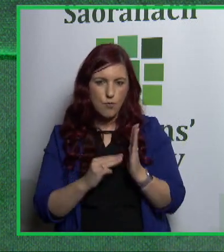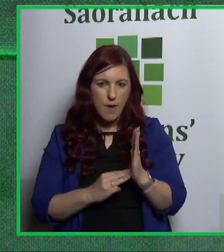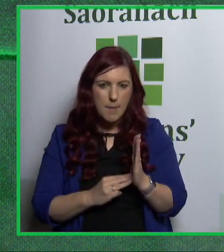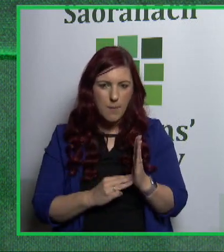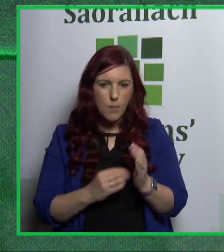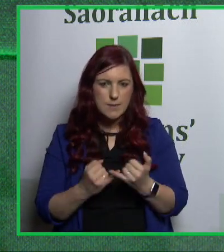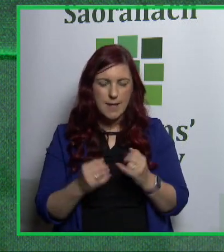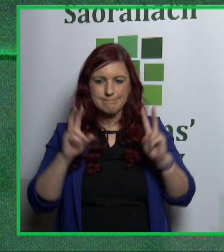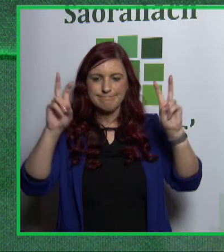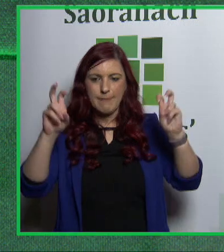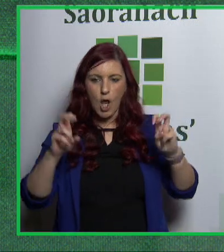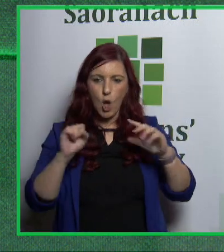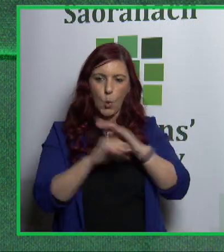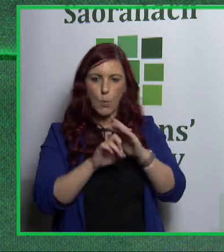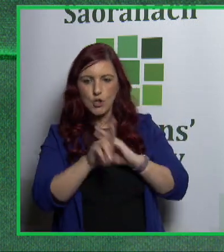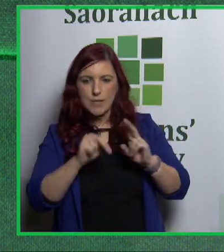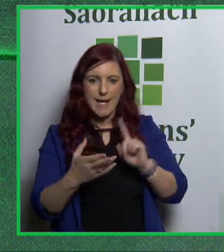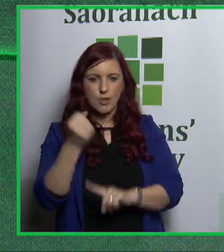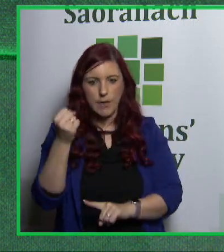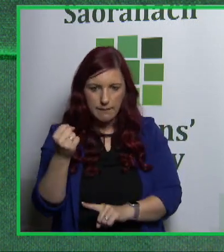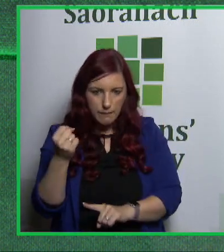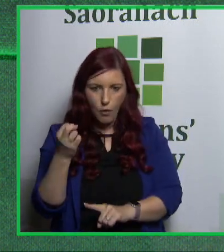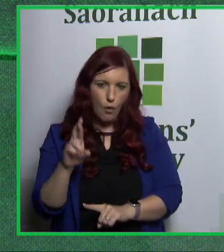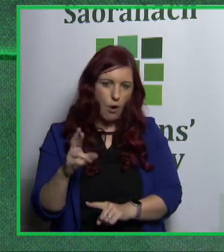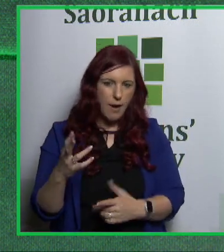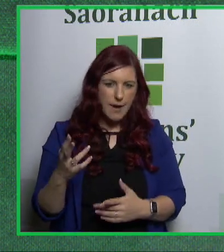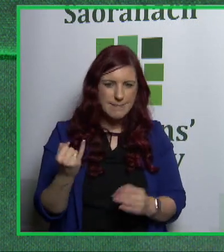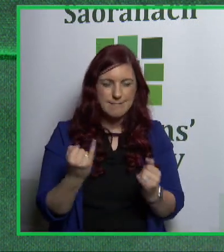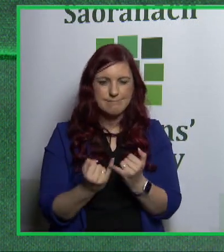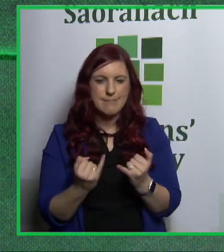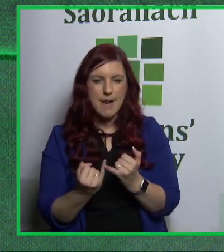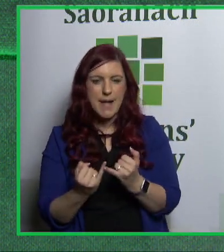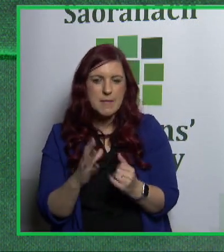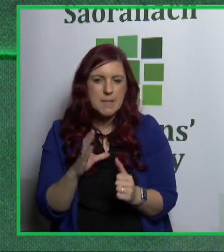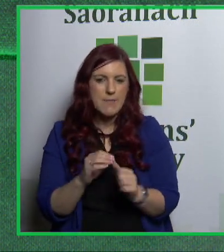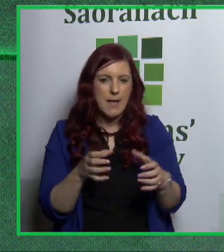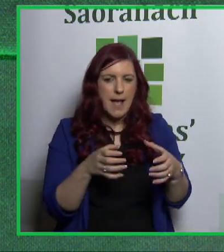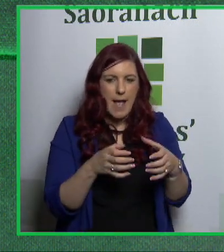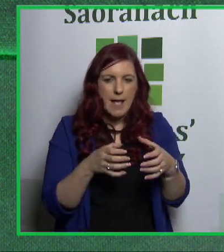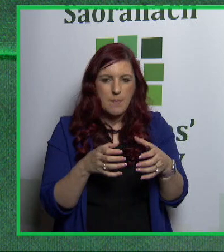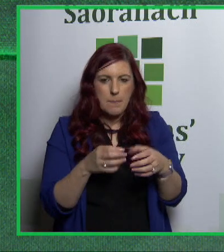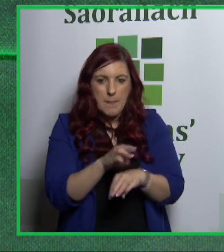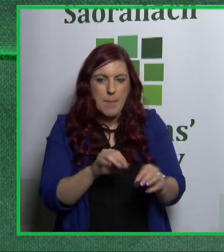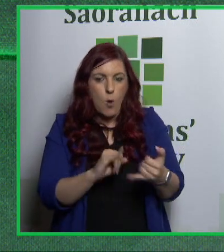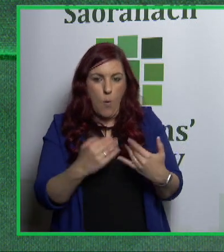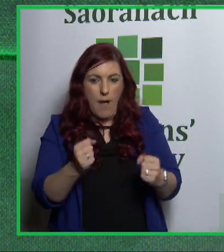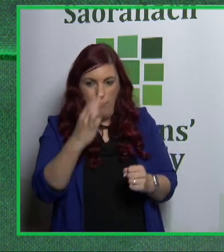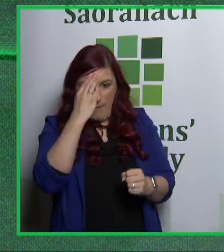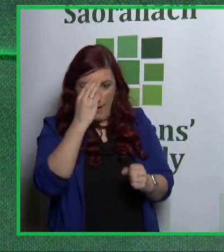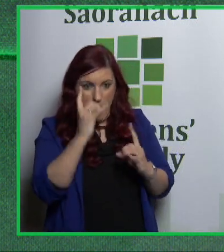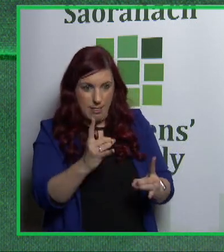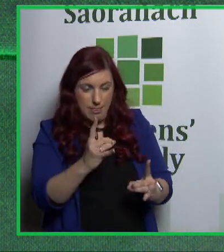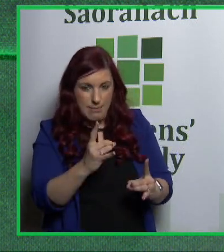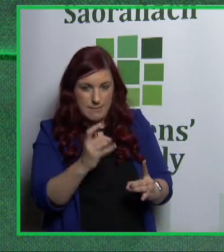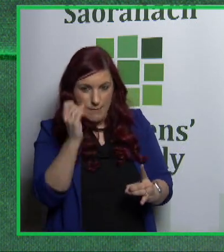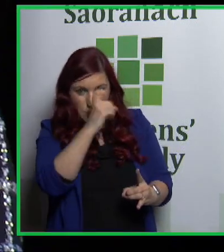"losers can achieve." So already there's a particular class of people who might have mental health difficulties who are already being shunned over to the